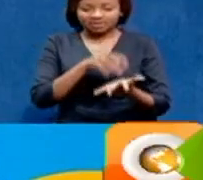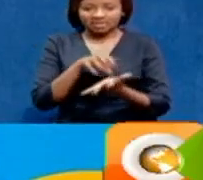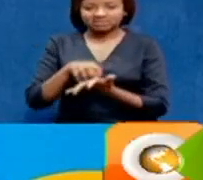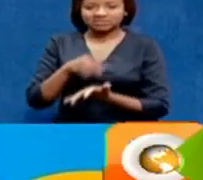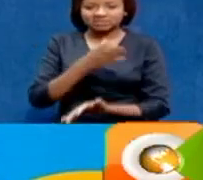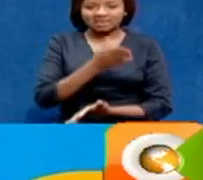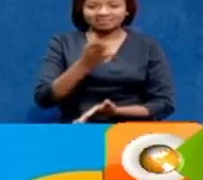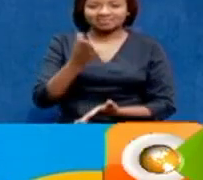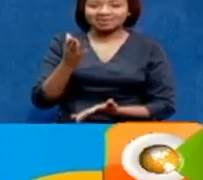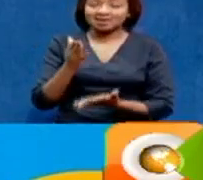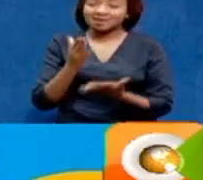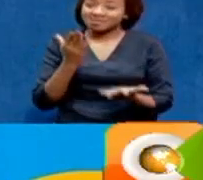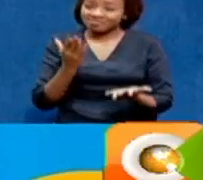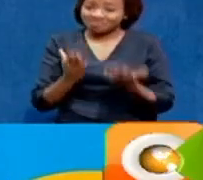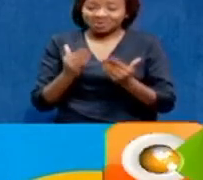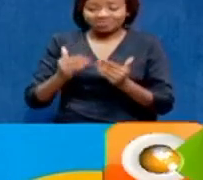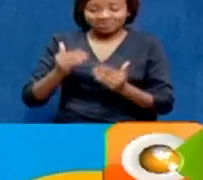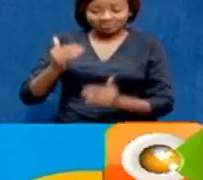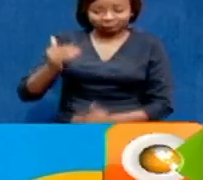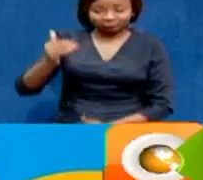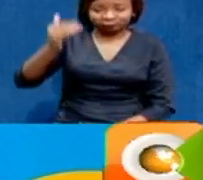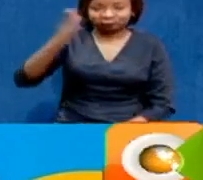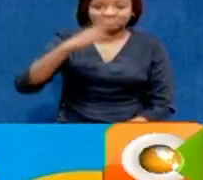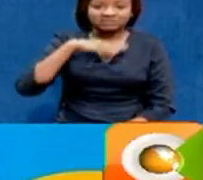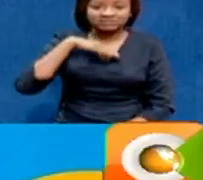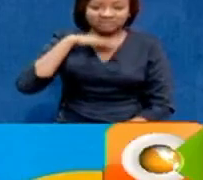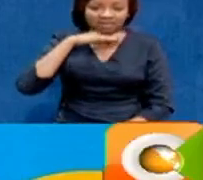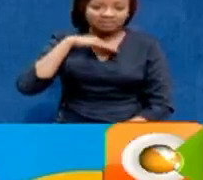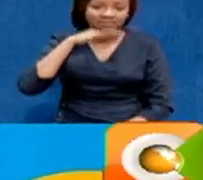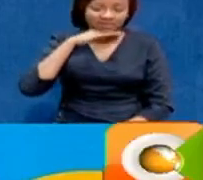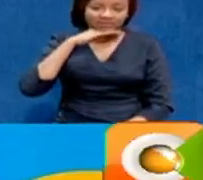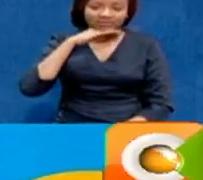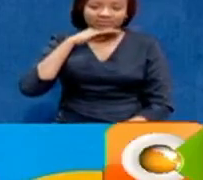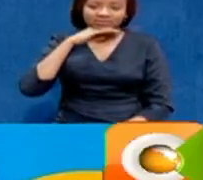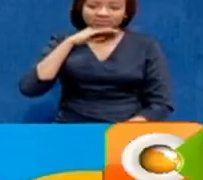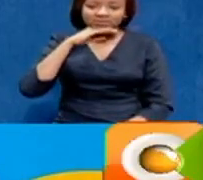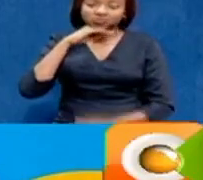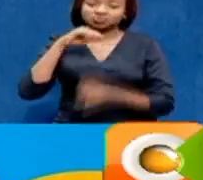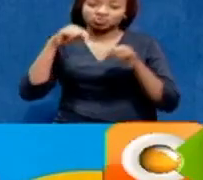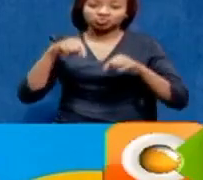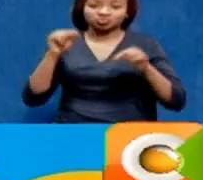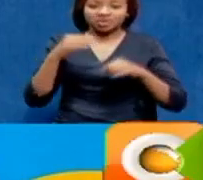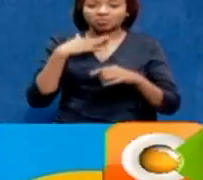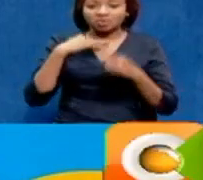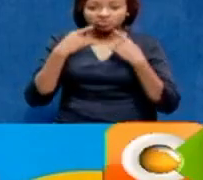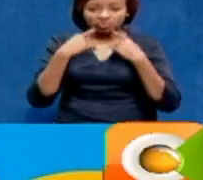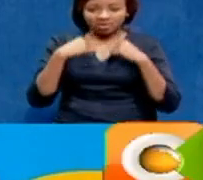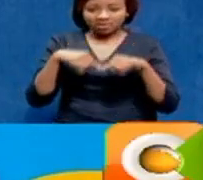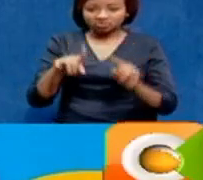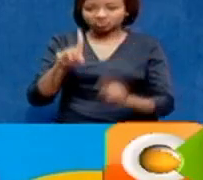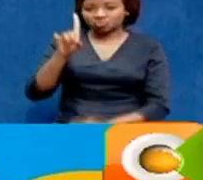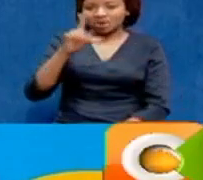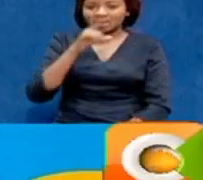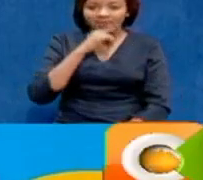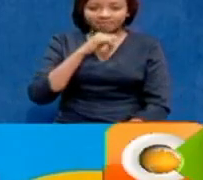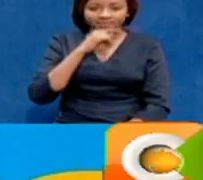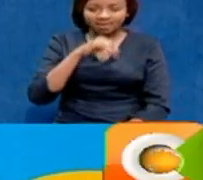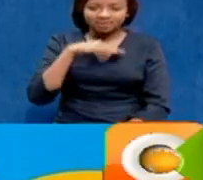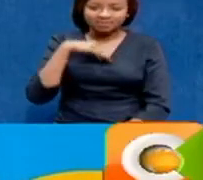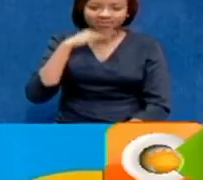out to be fatalities. On a sad note, I report that we have lost 1 male